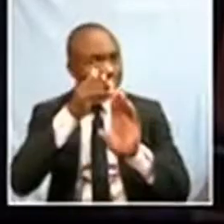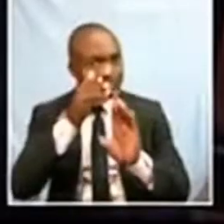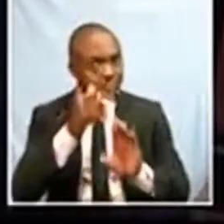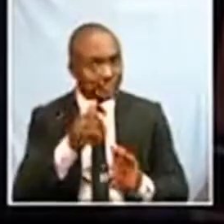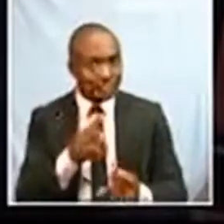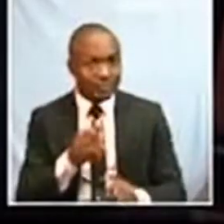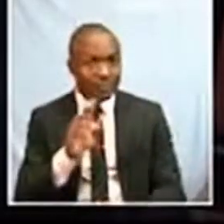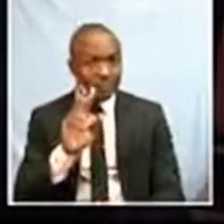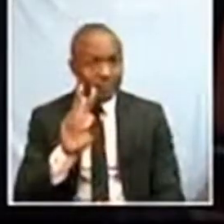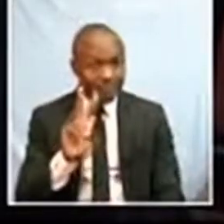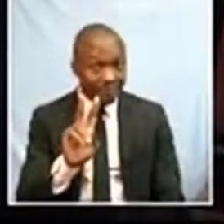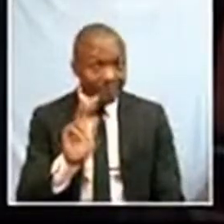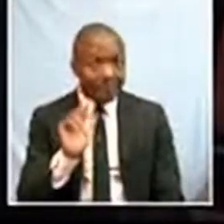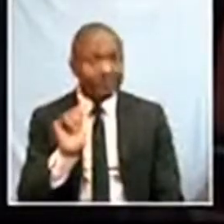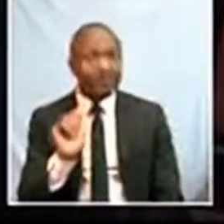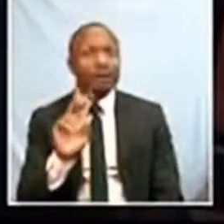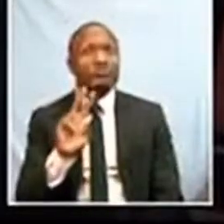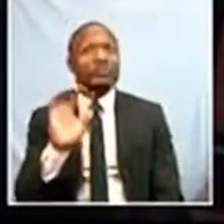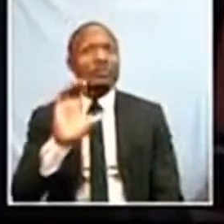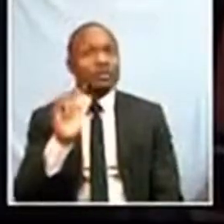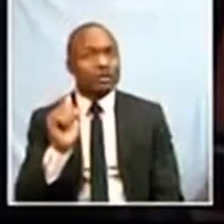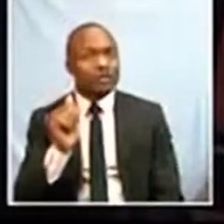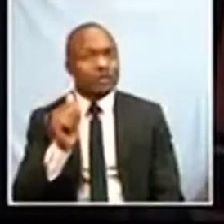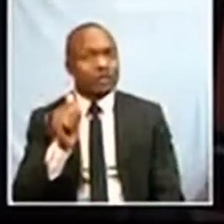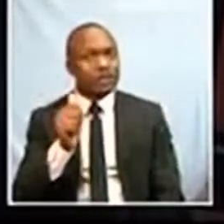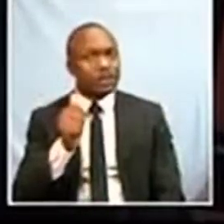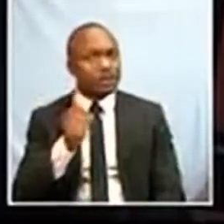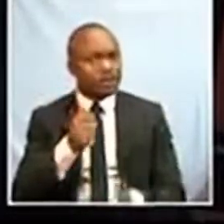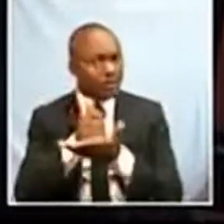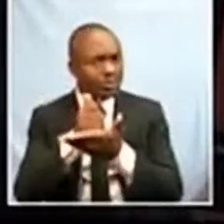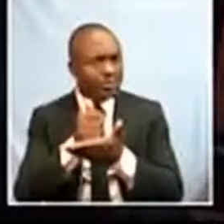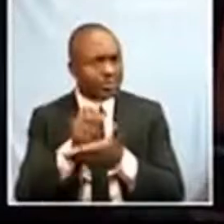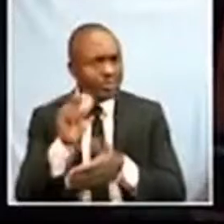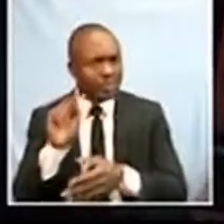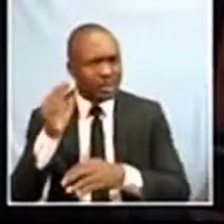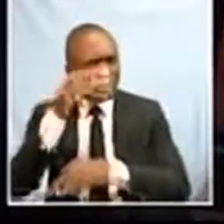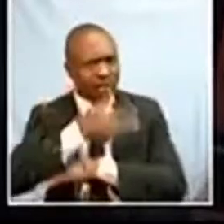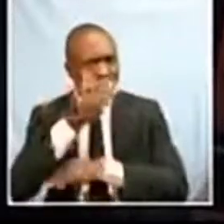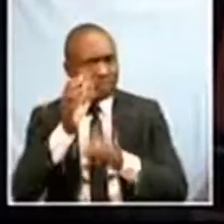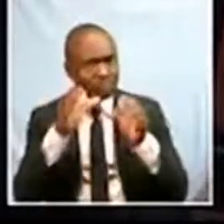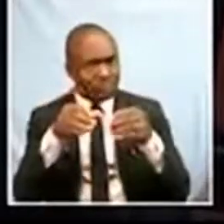Is Vavika becoming an agent for NALOLO local authority?